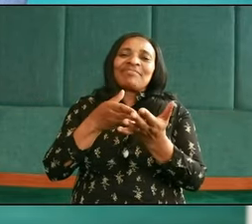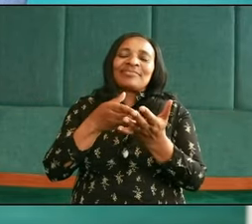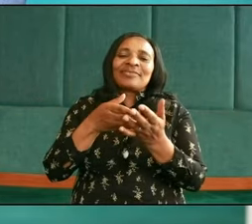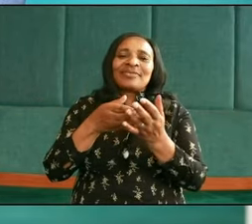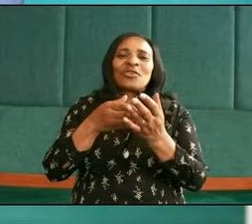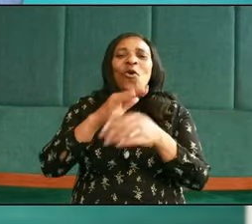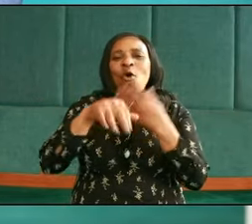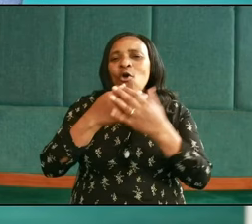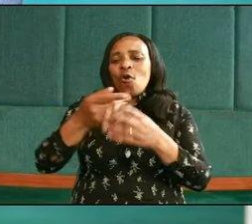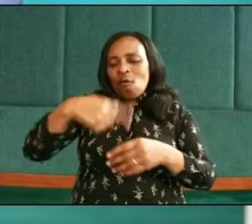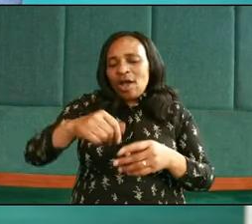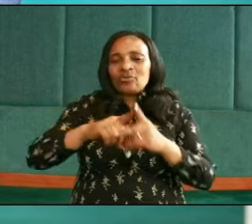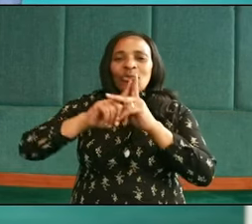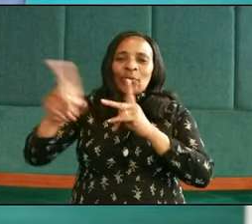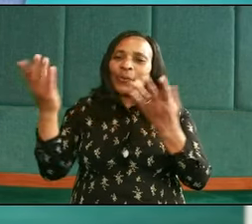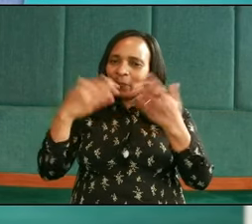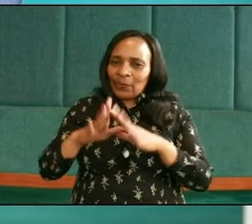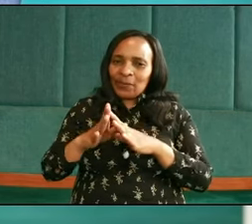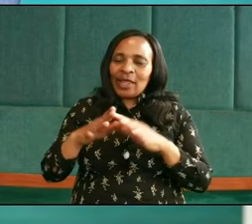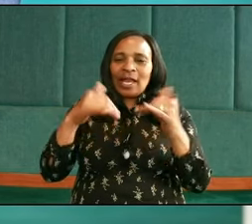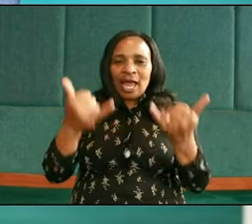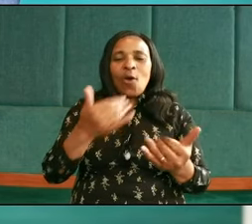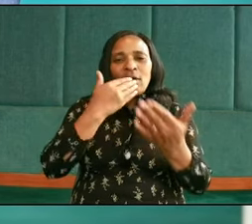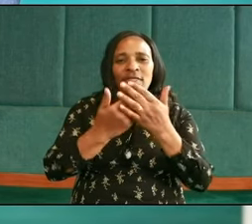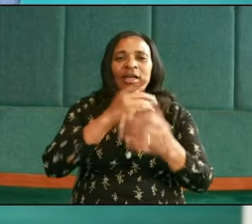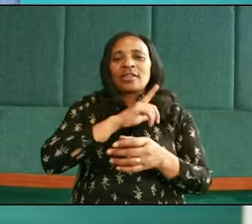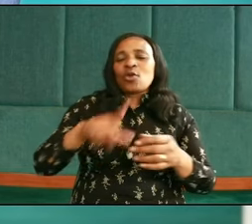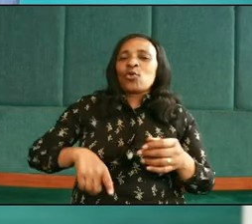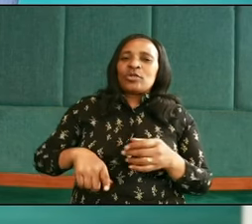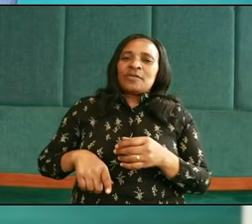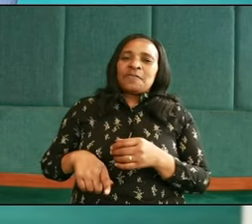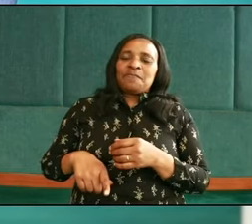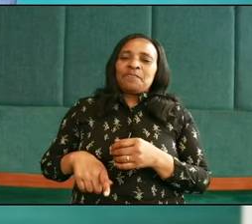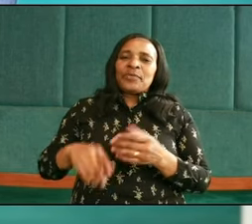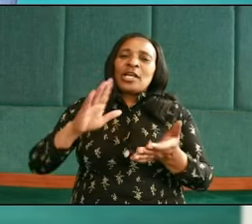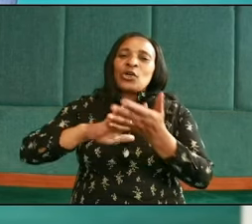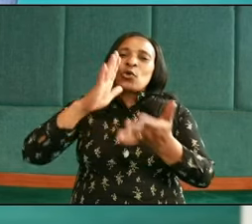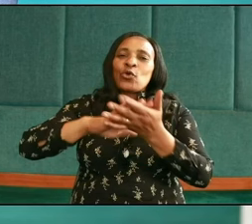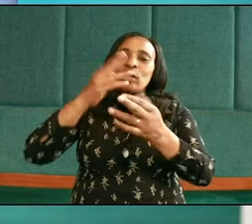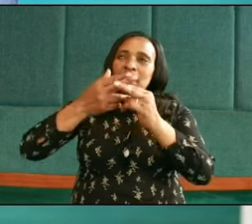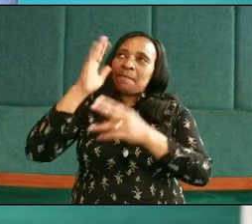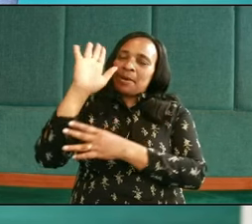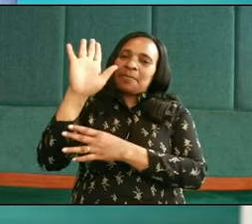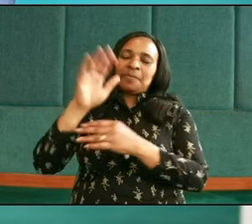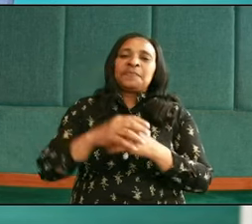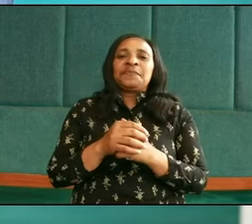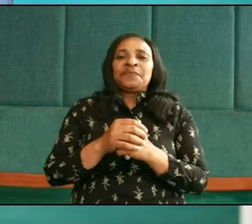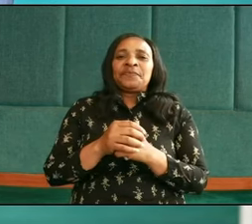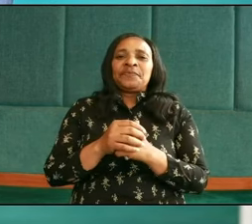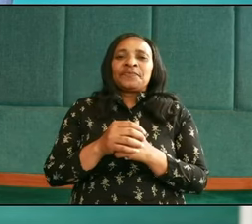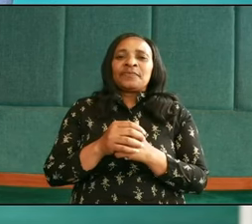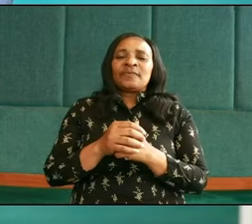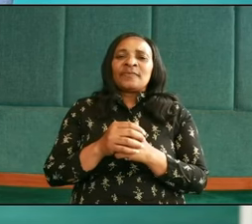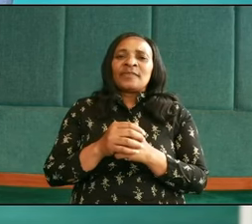we have escaped. And we thank the Lord. Glory to his name. That